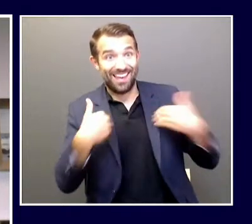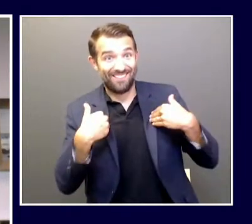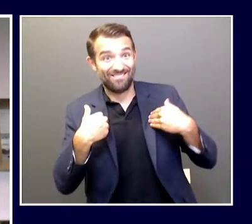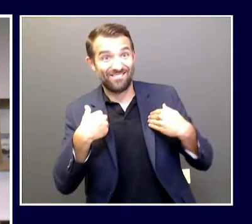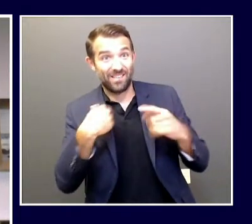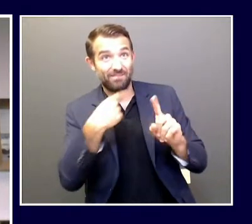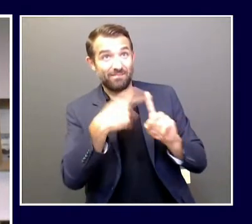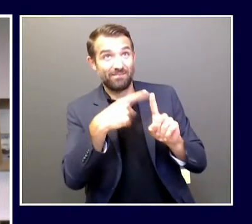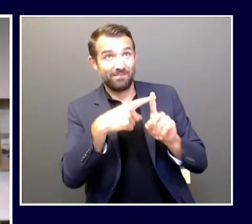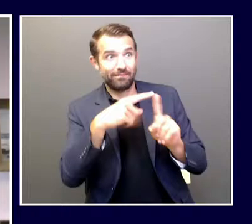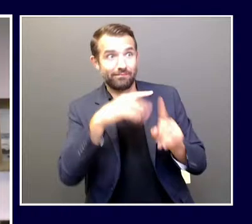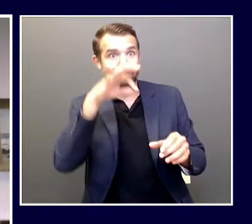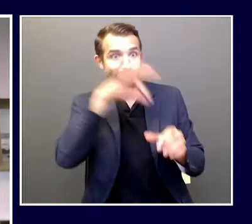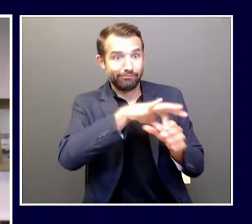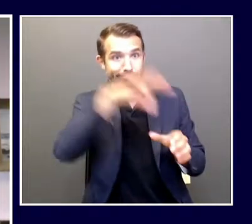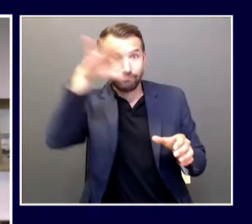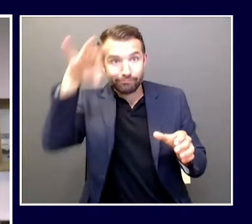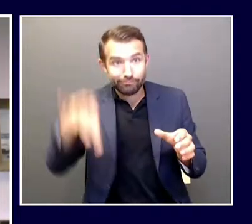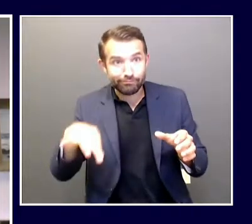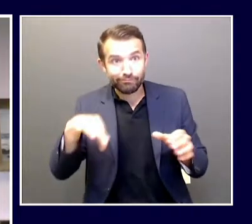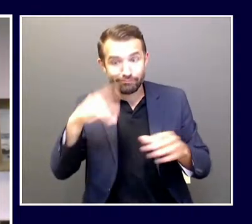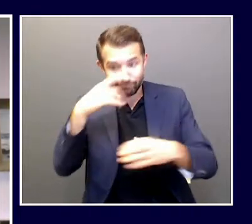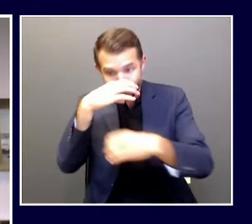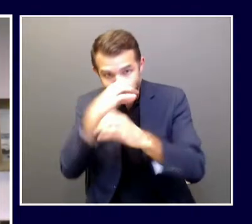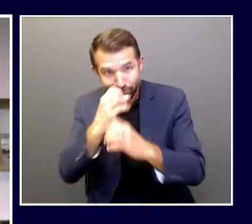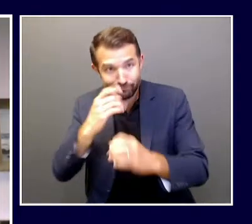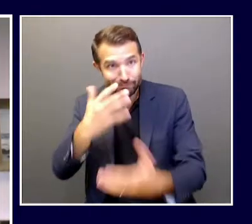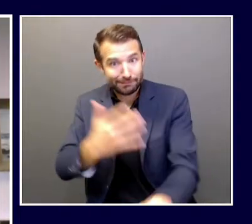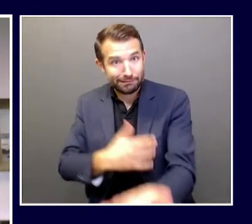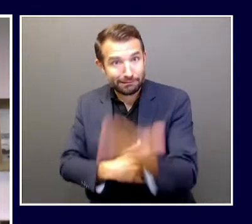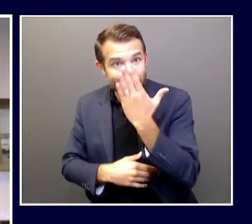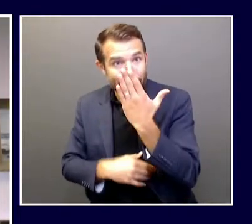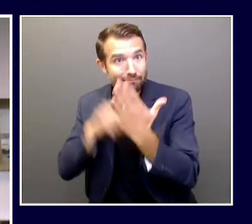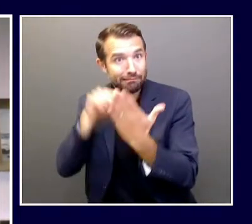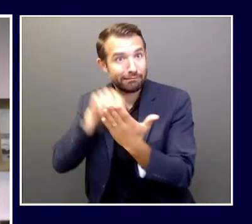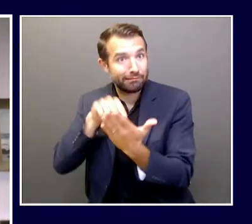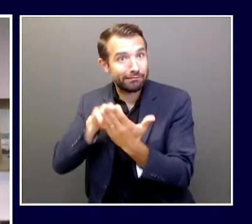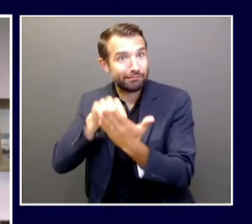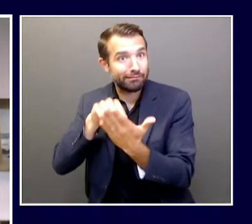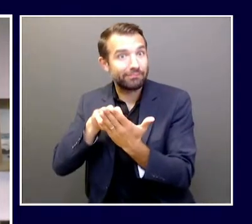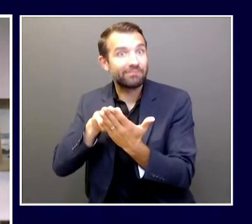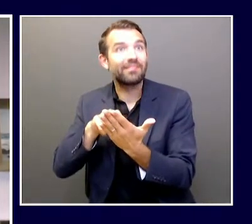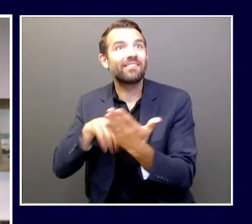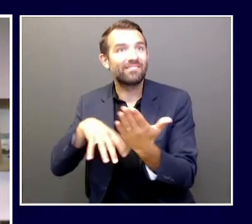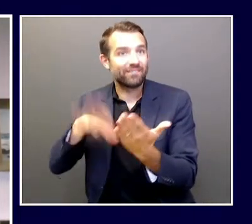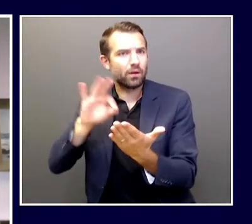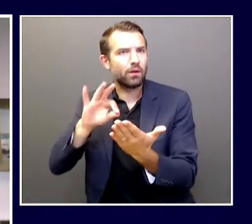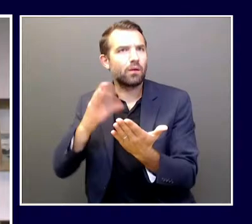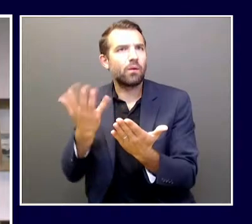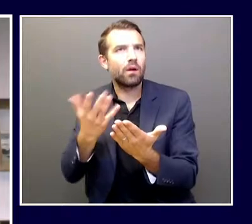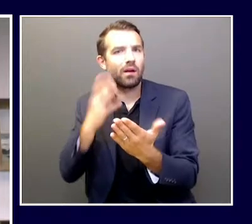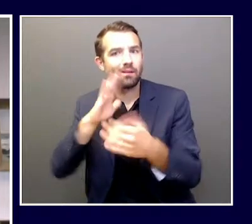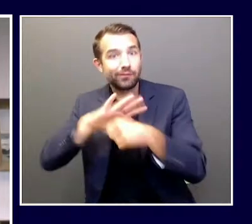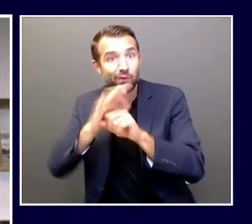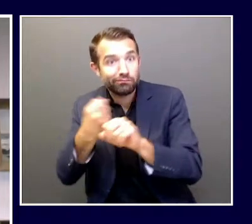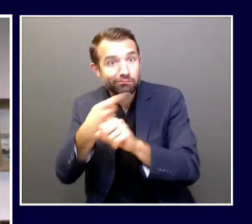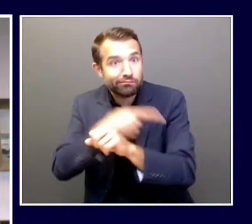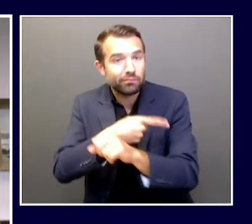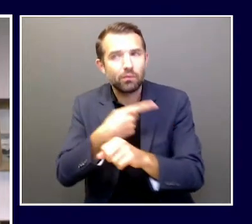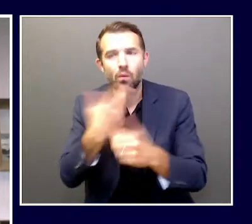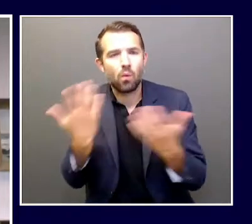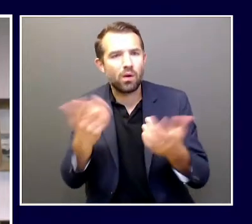work that we do to sequence COVID-19 samples. This is like doing a DNA or really